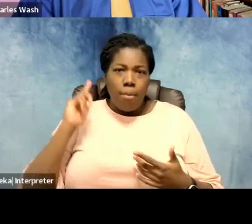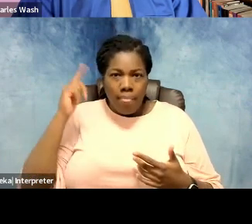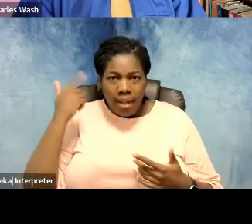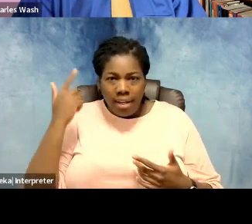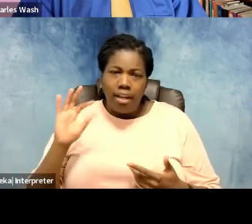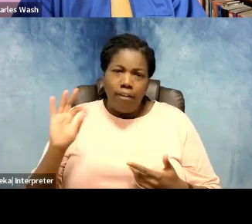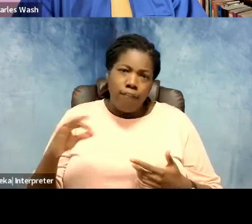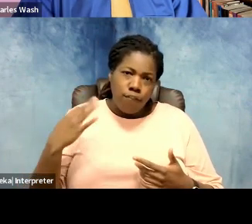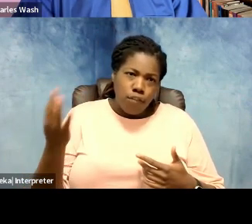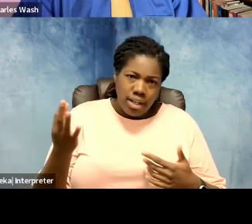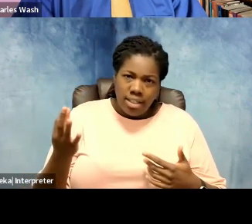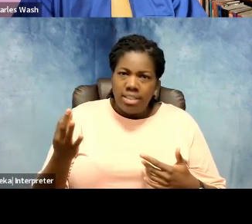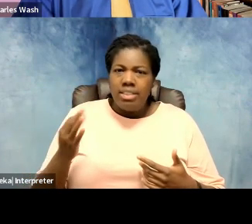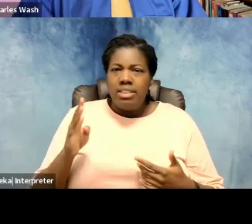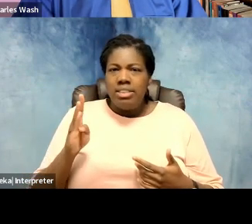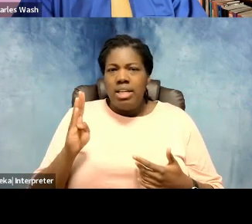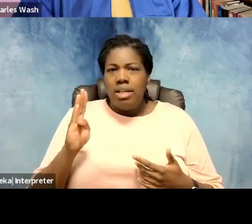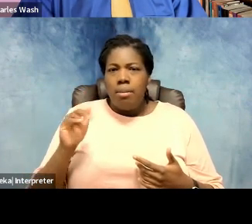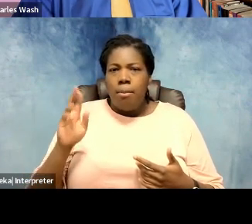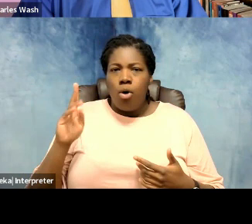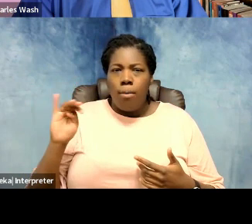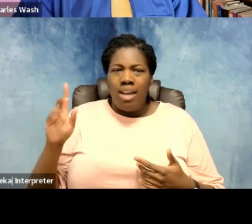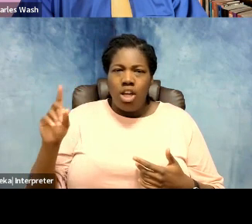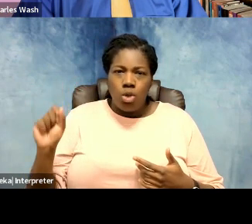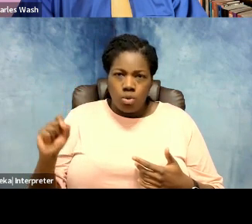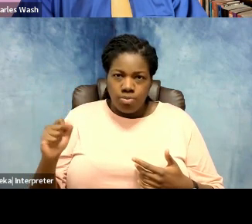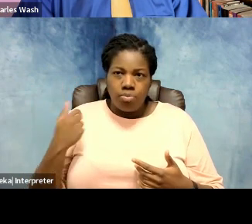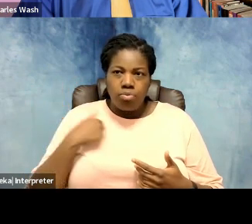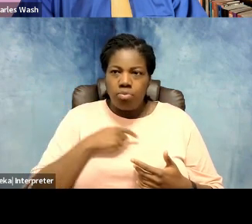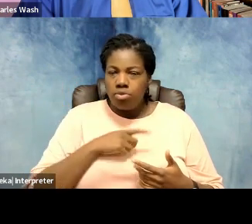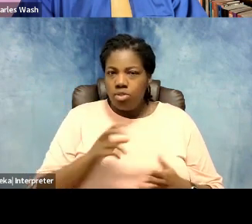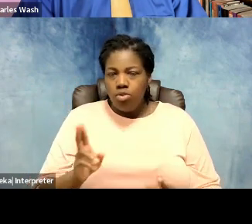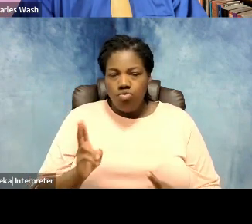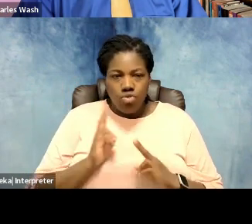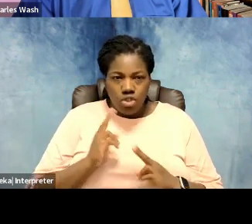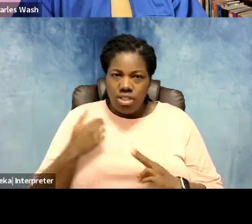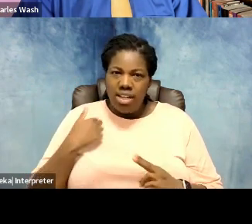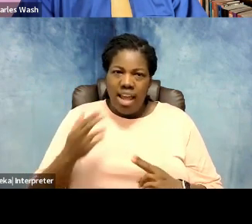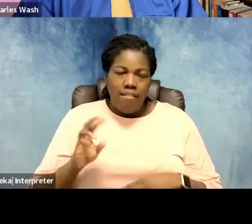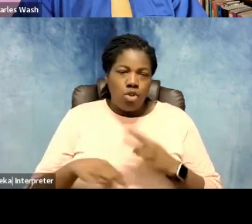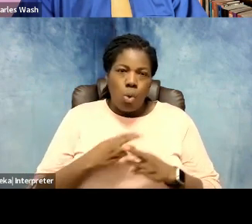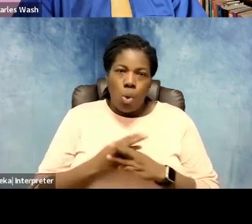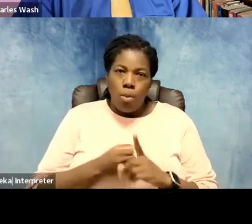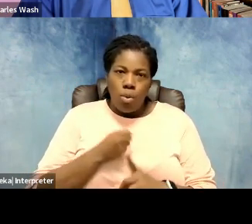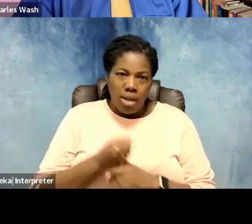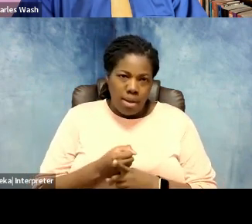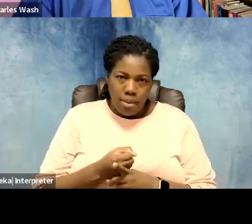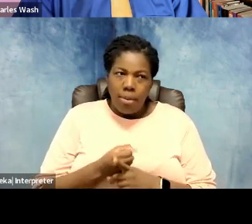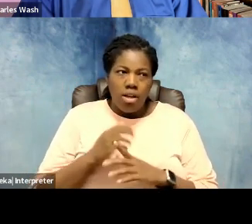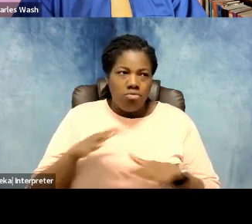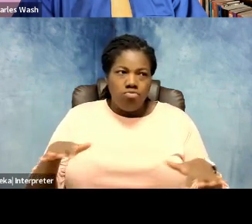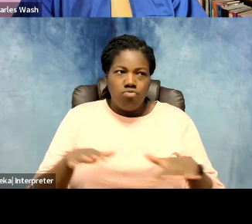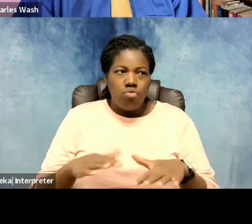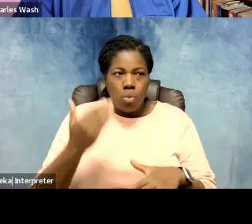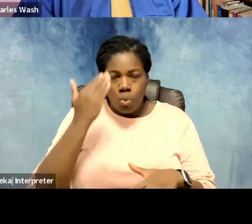France to even Barbados, right? And so we're super honored to have this global impact across the globe. And we